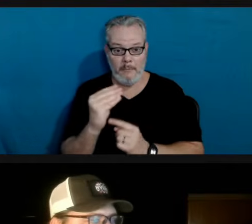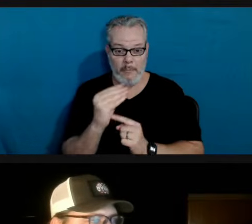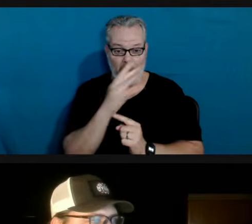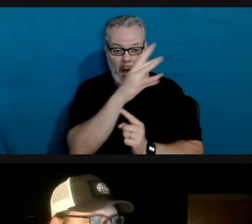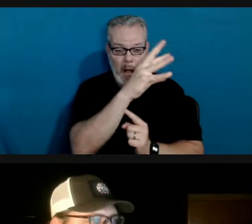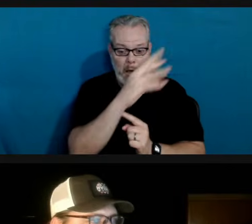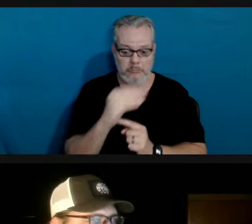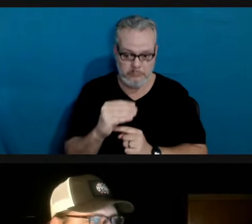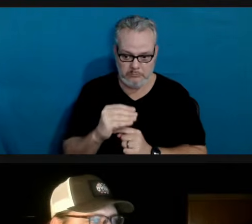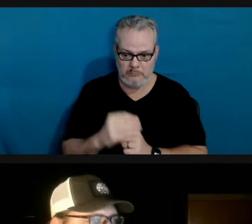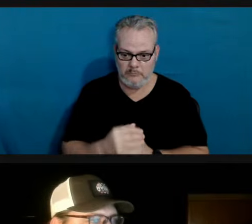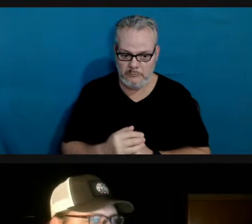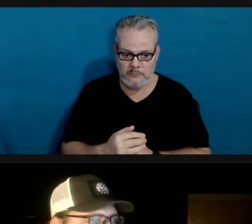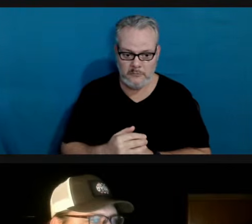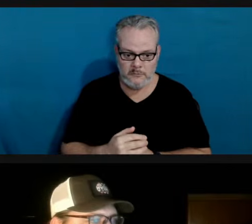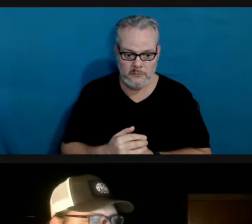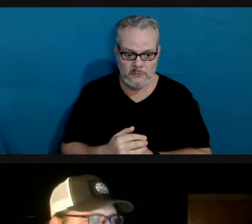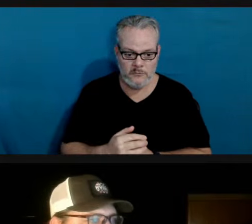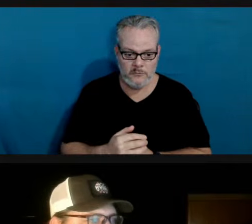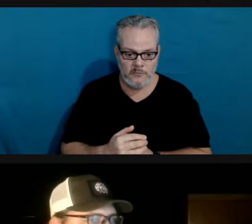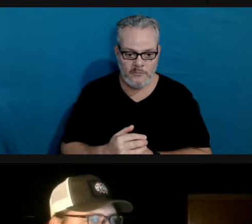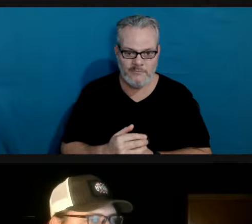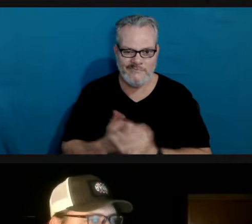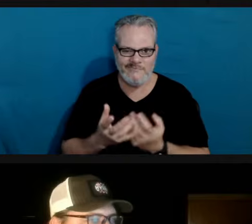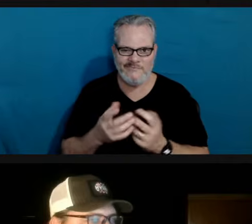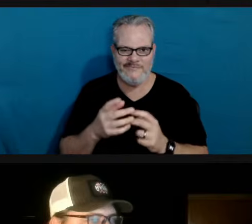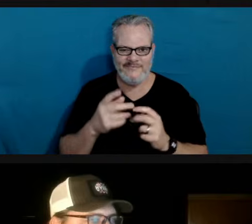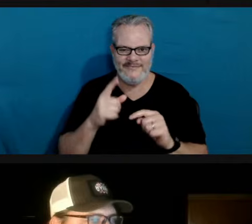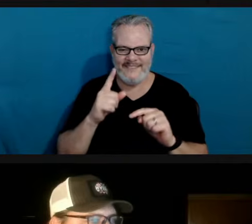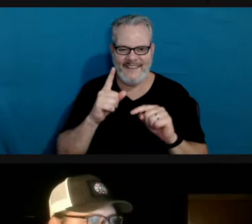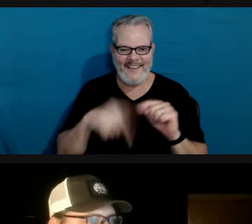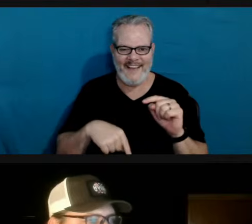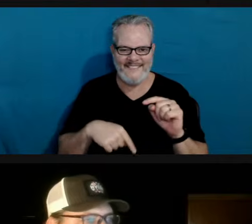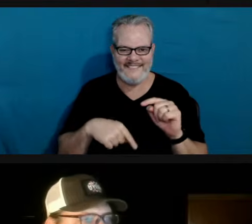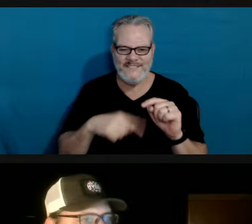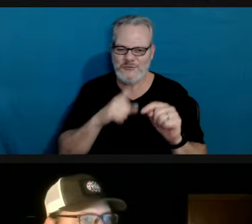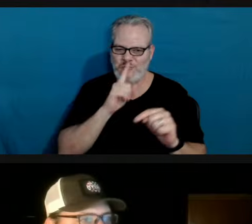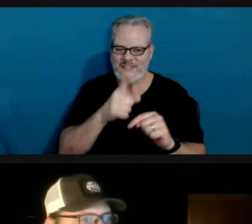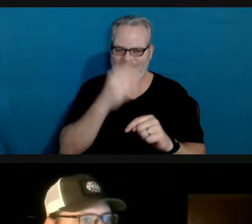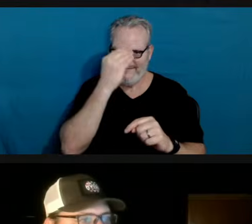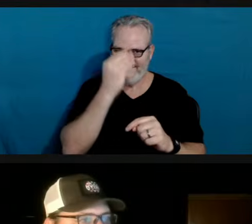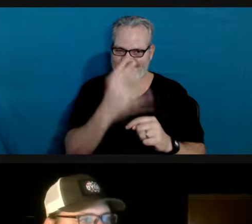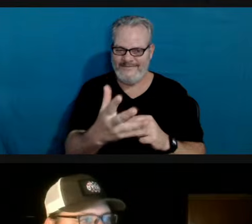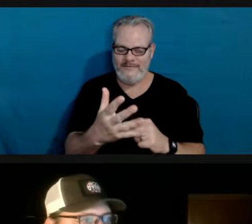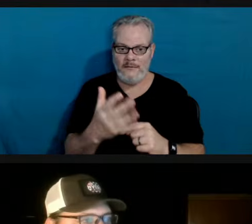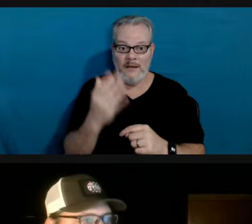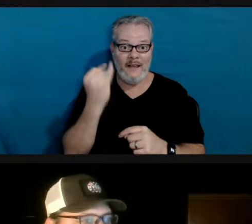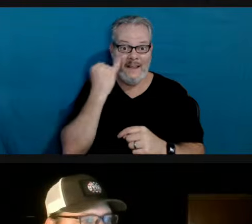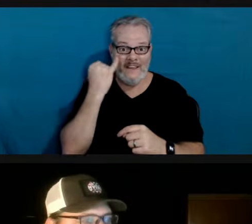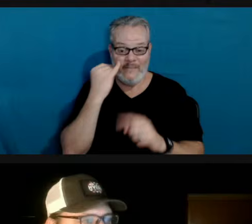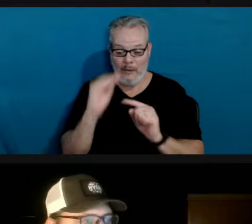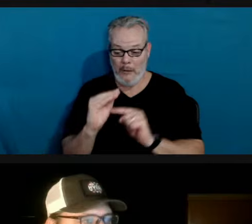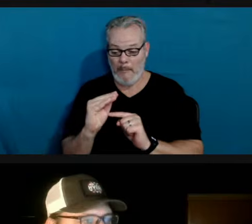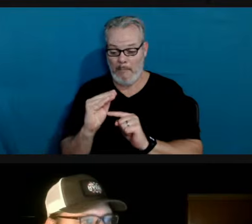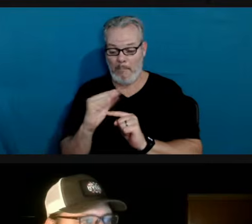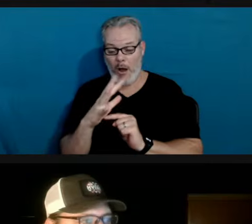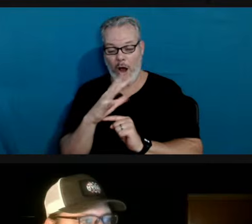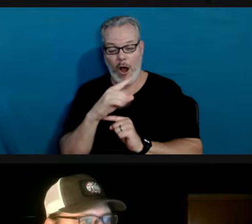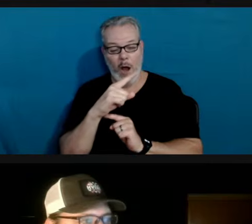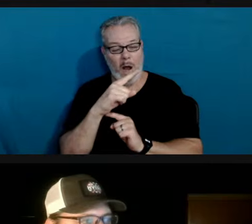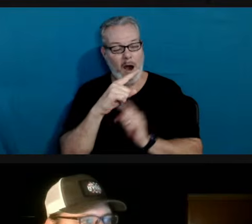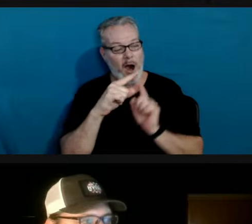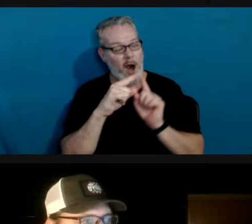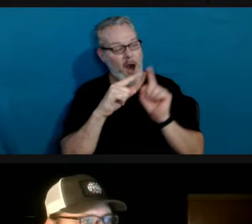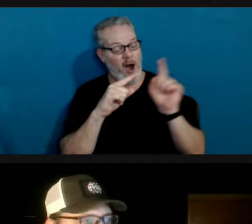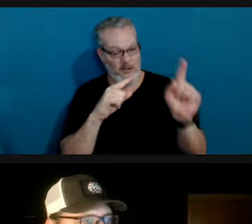suppose. It's hard to say, right? We know that they went sideways a long distance, but it's not